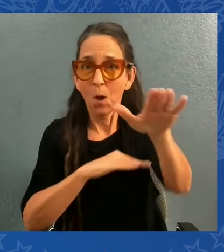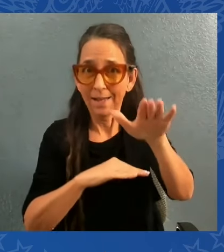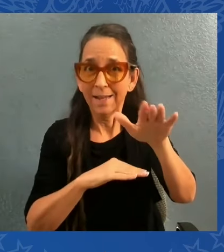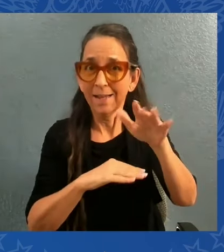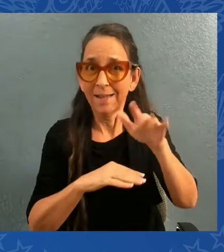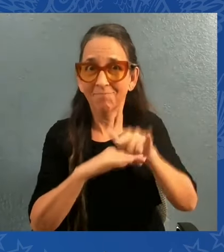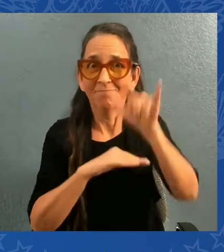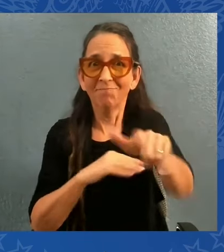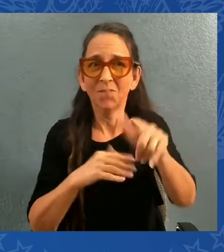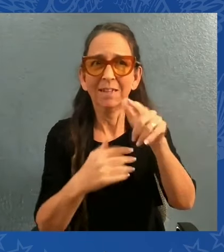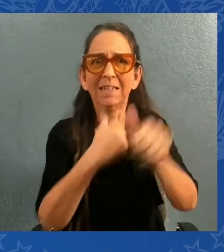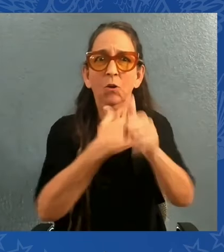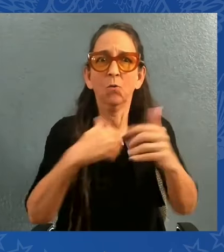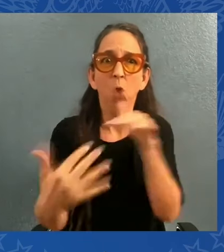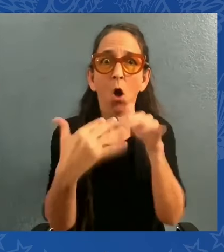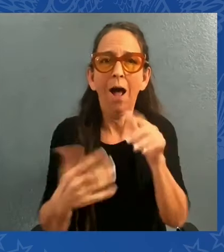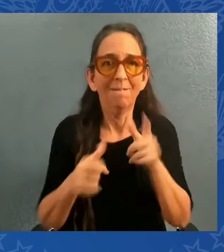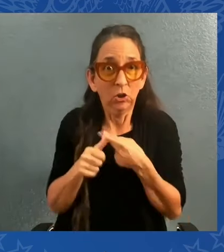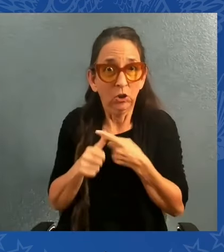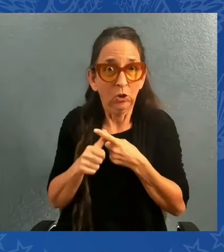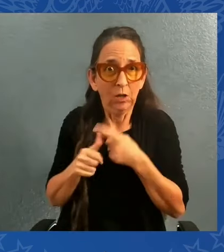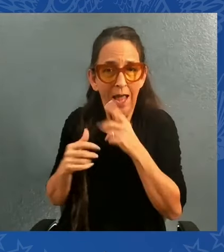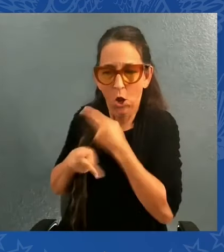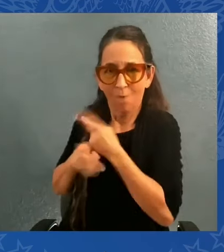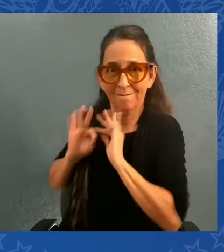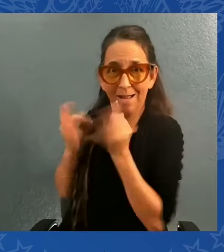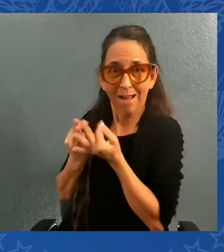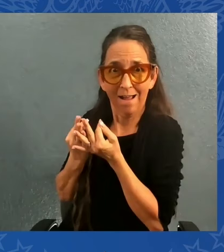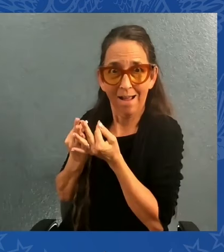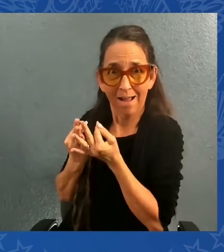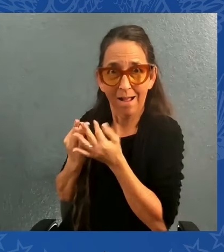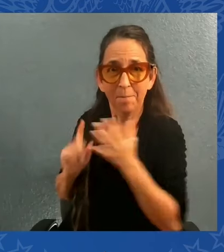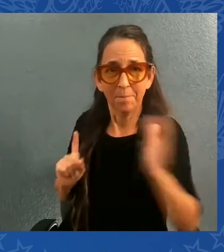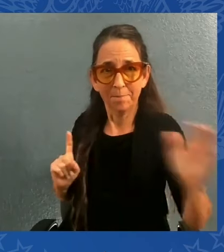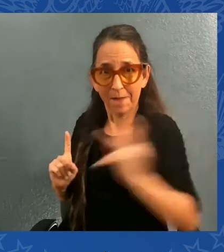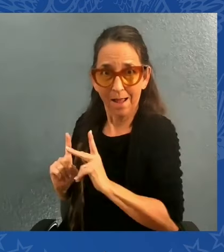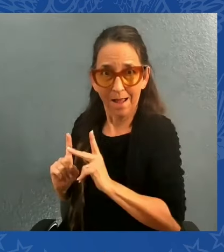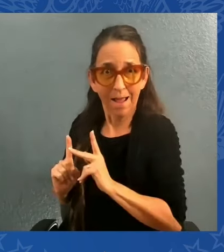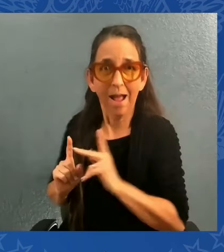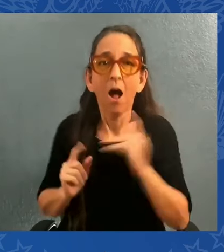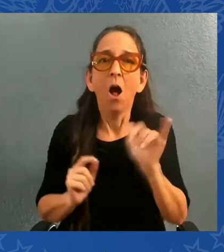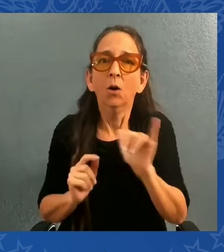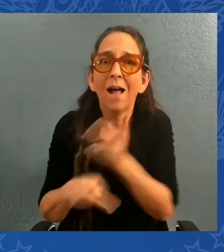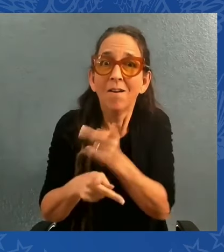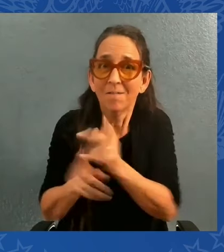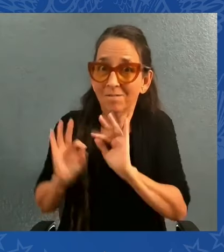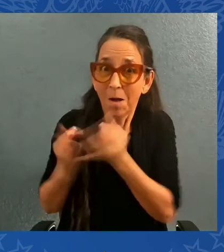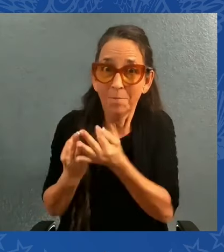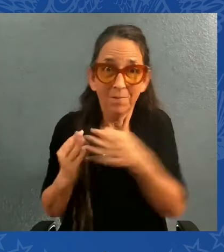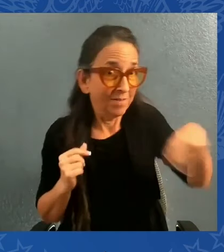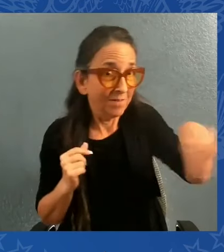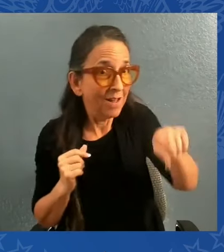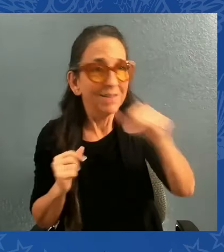families when they return home and when they don't. It's an obligation, not based